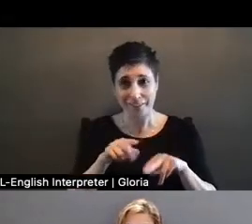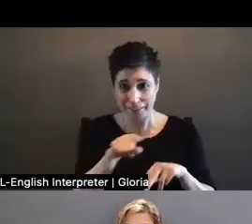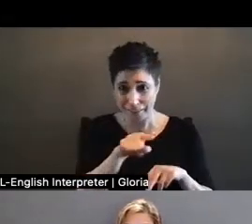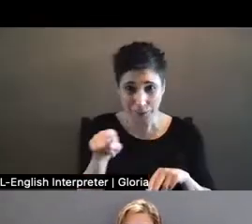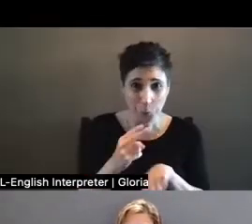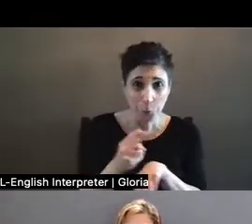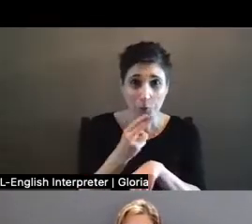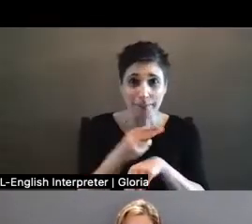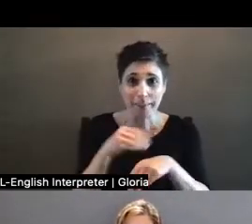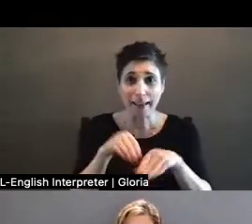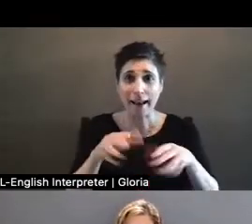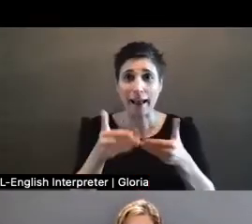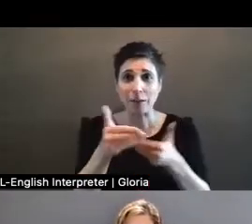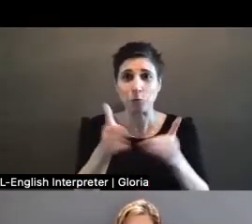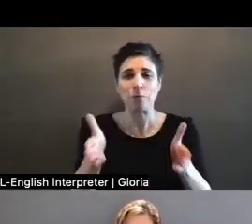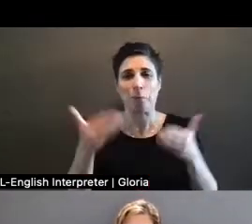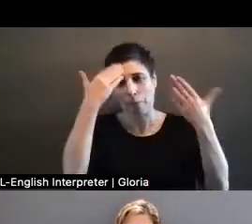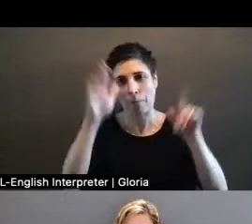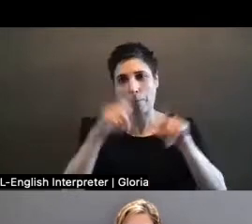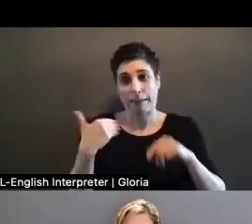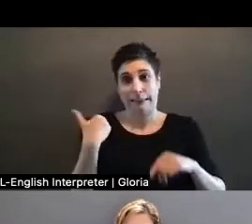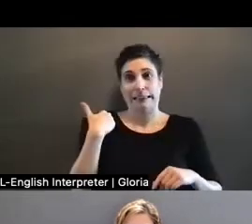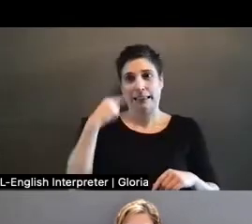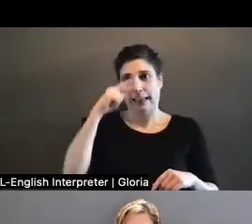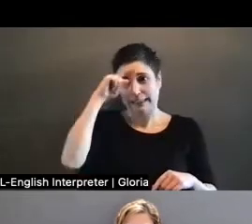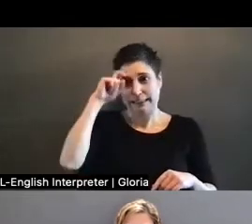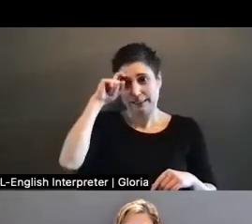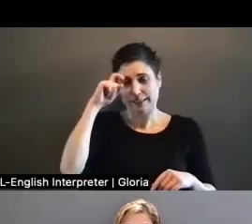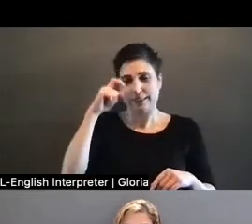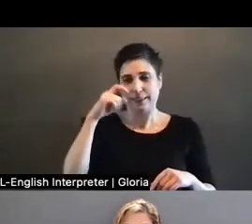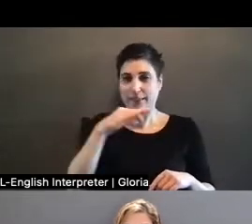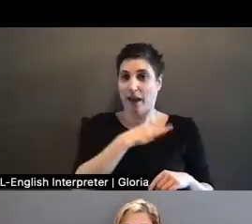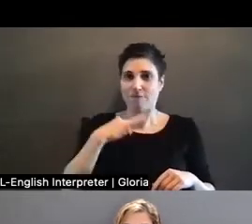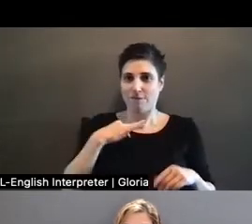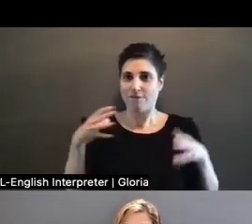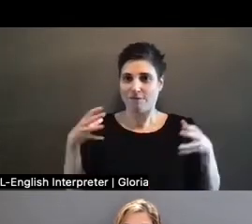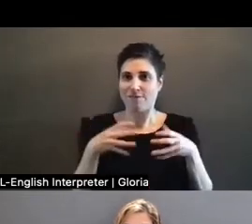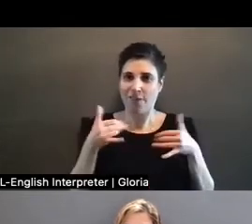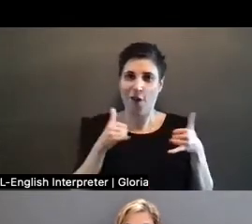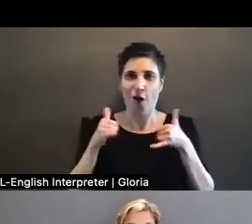in their programs yet, but it certainly was a fun tool.